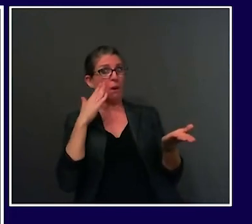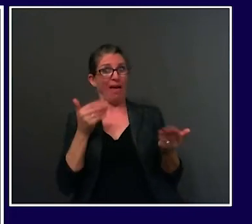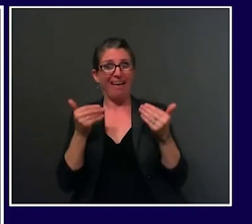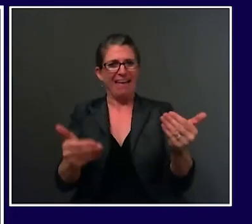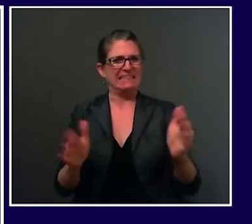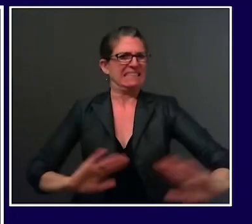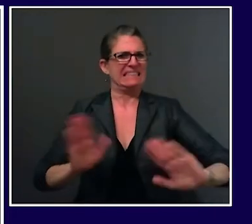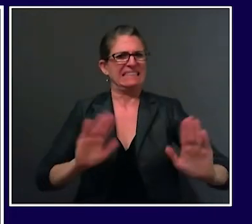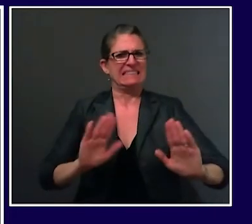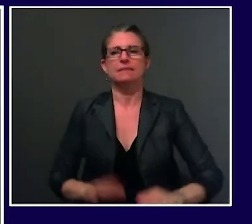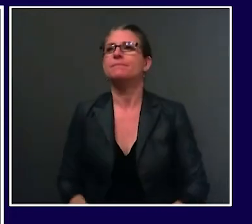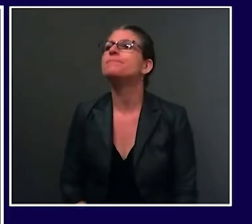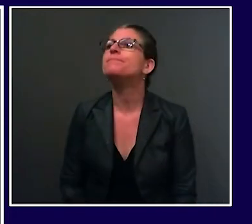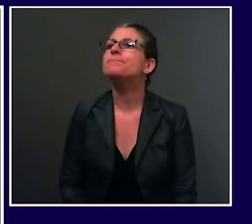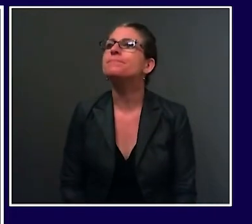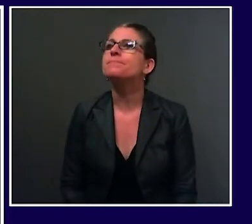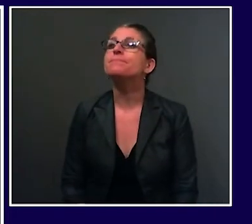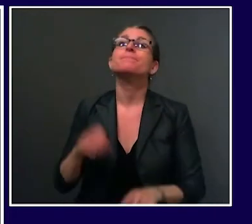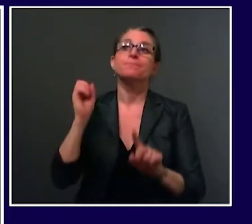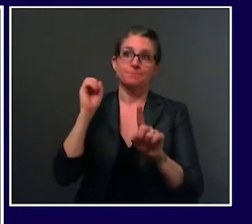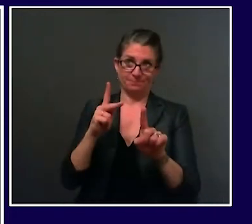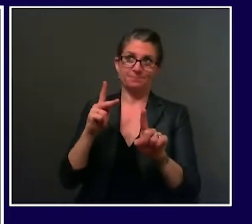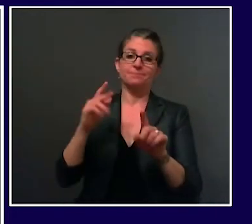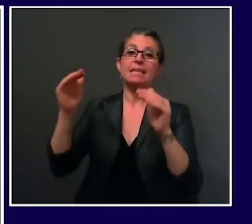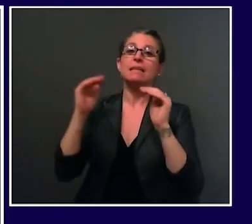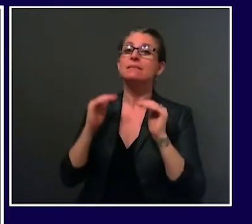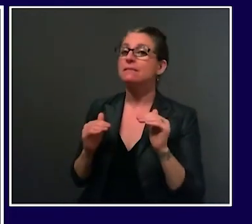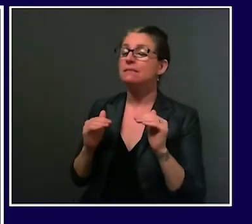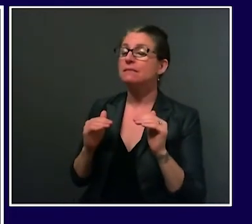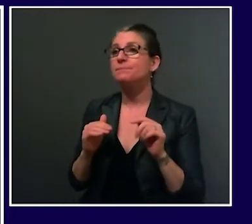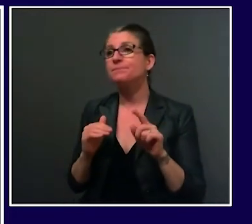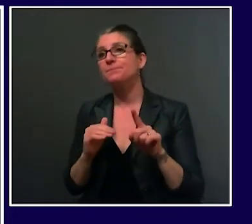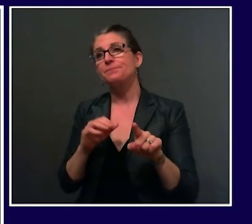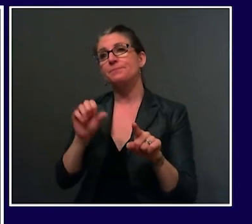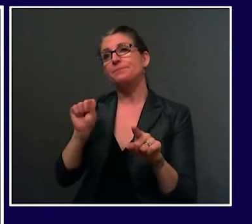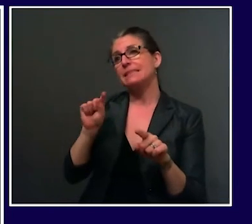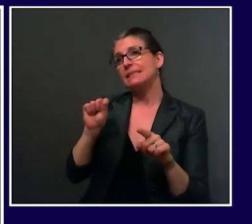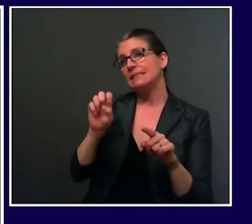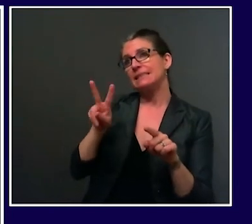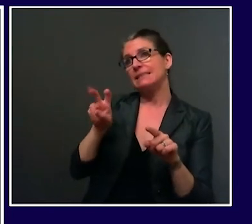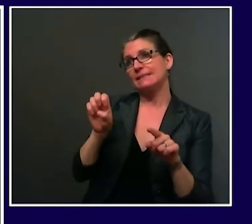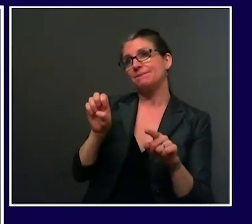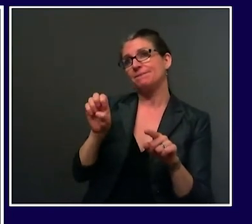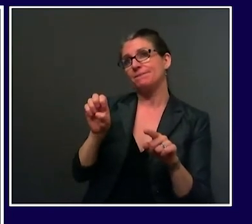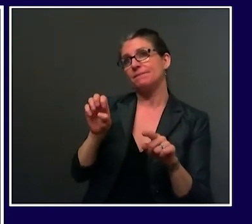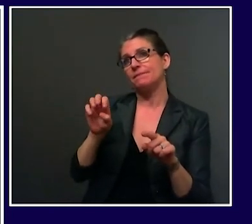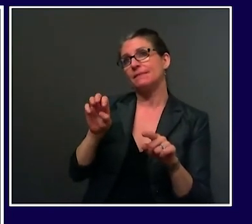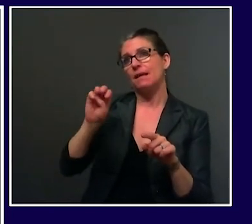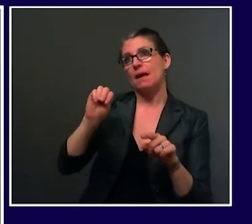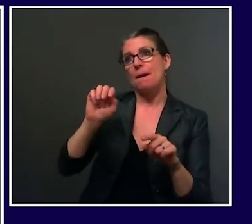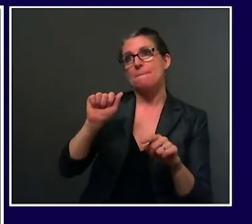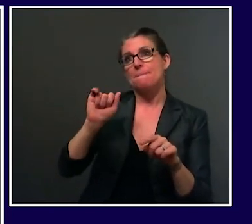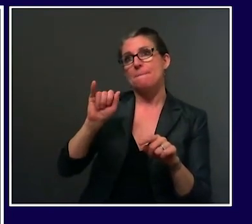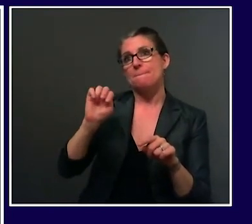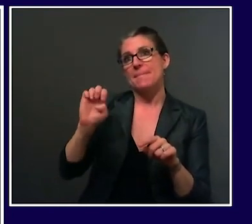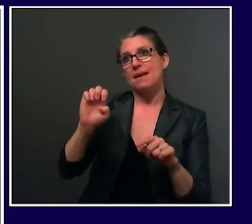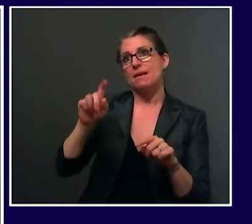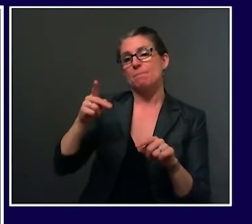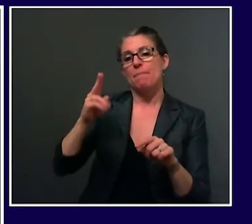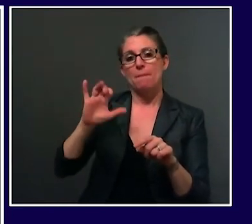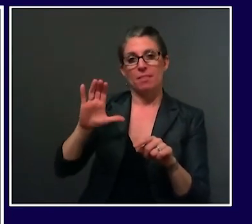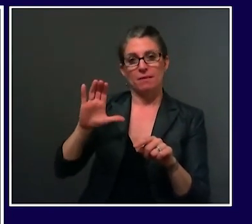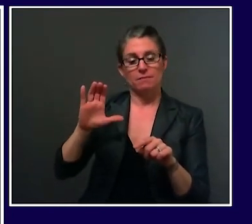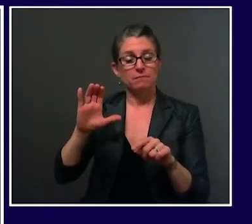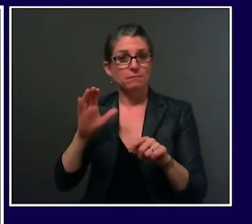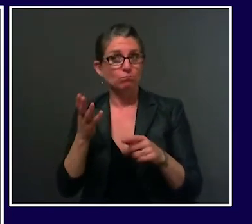Okay, I'm going to turn next to Steve Missler at Maine Public. Thank you, Dr. Shah. Can you hear me okay? Yep, go